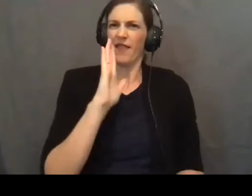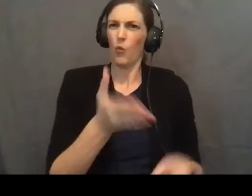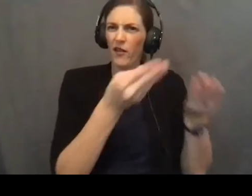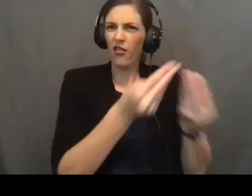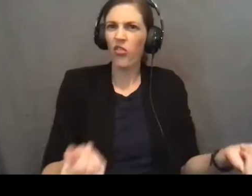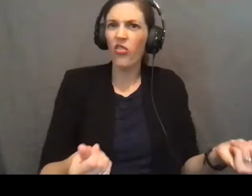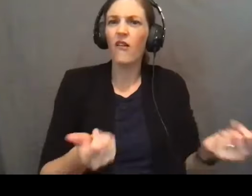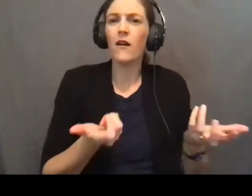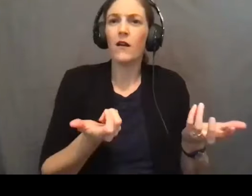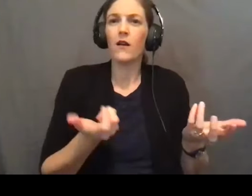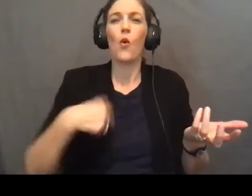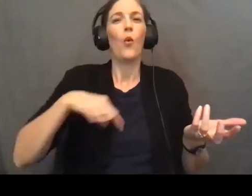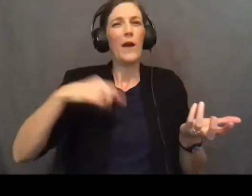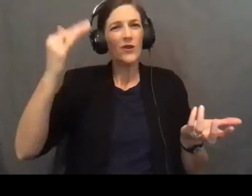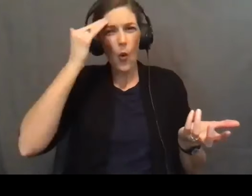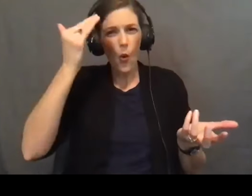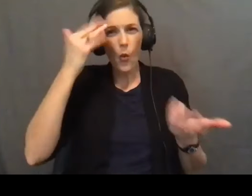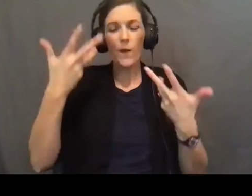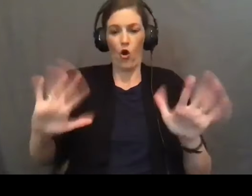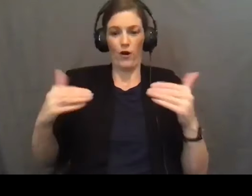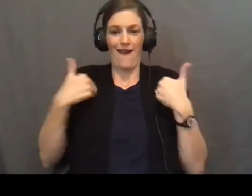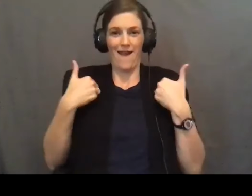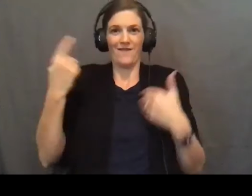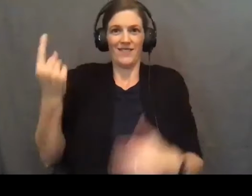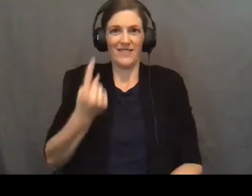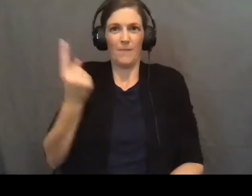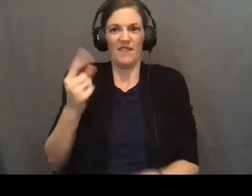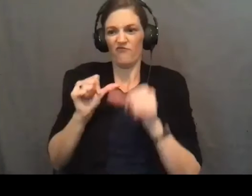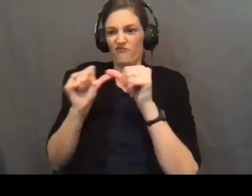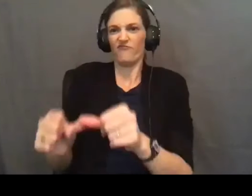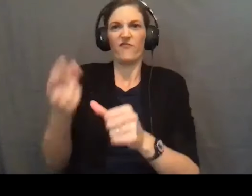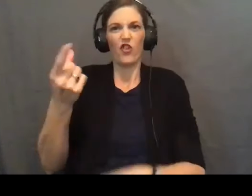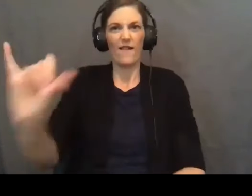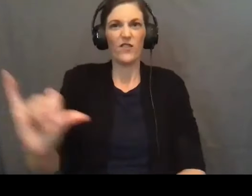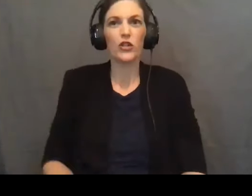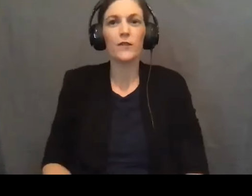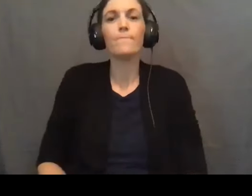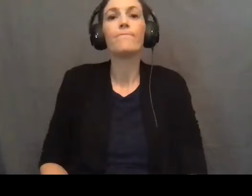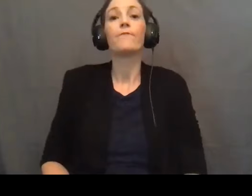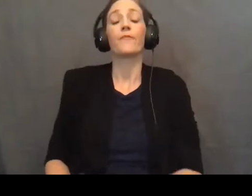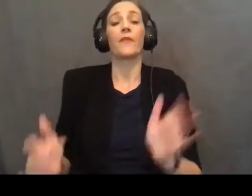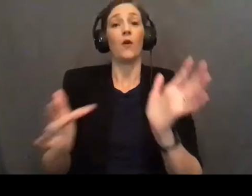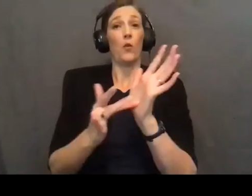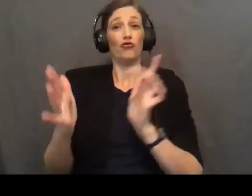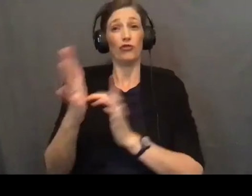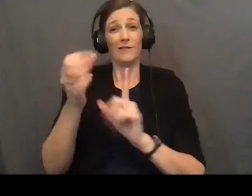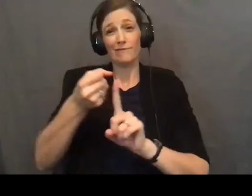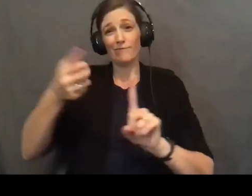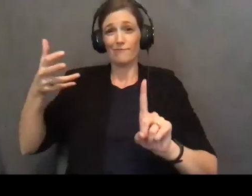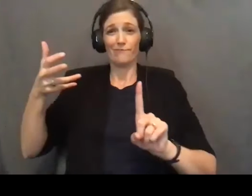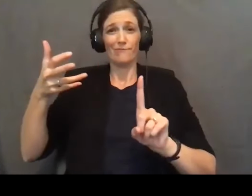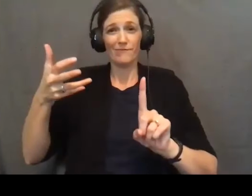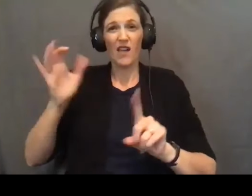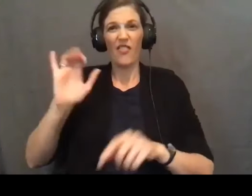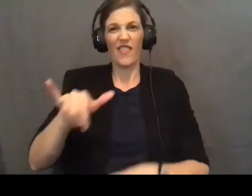because we know we already have something that's going to last forever. And when Jesus expounds on that Beatitude,